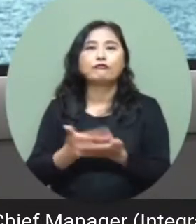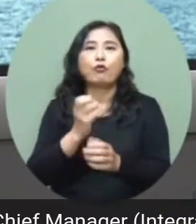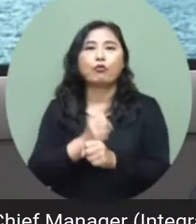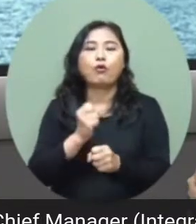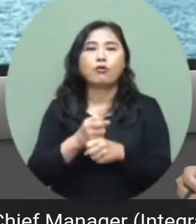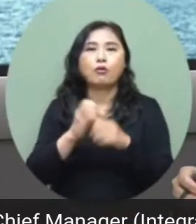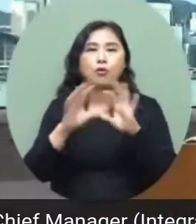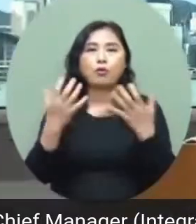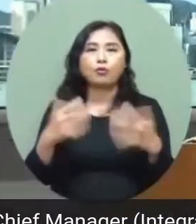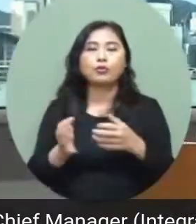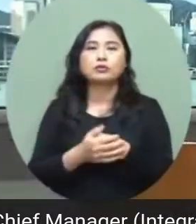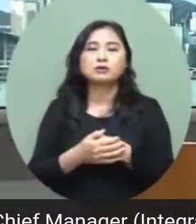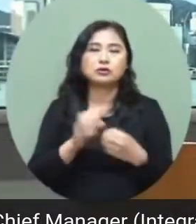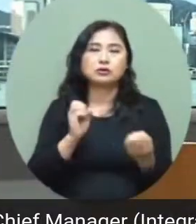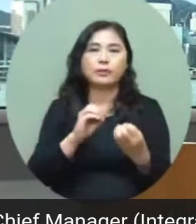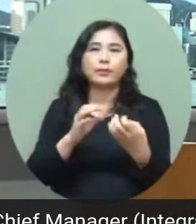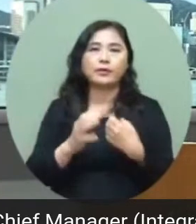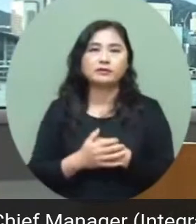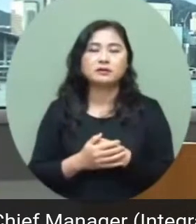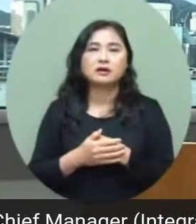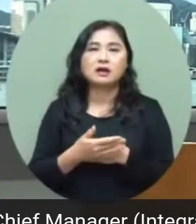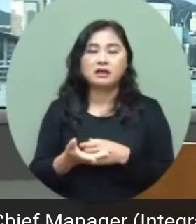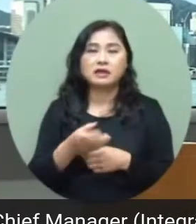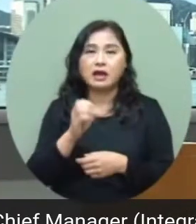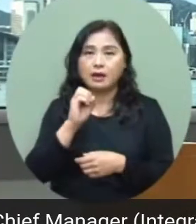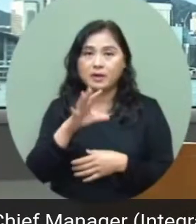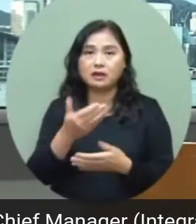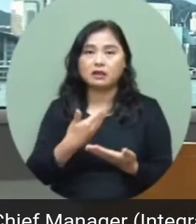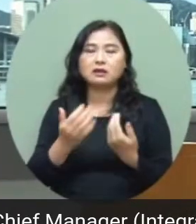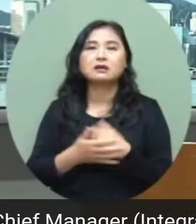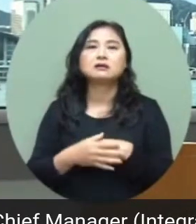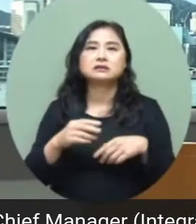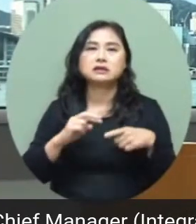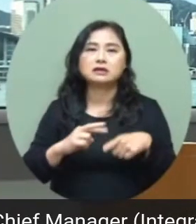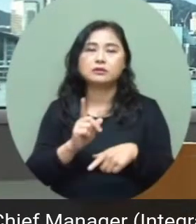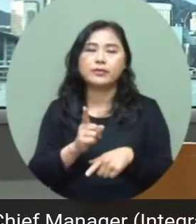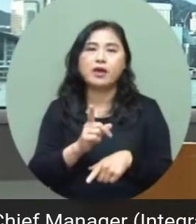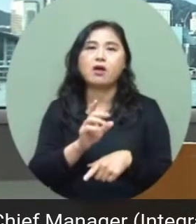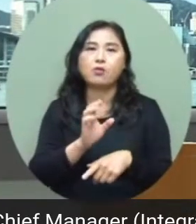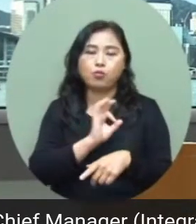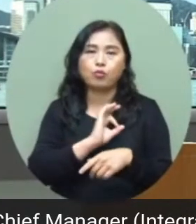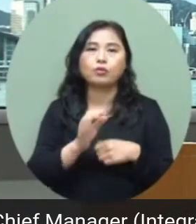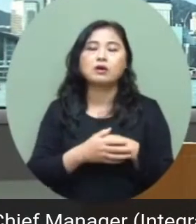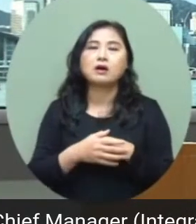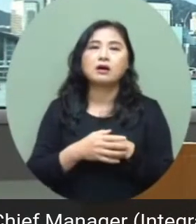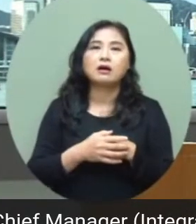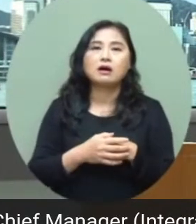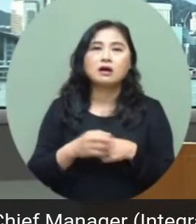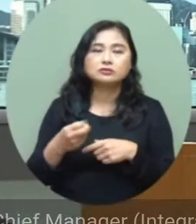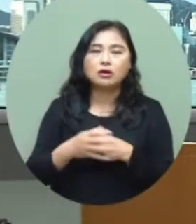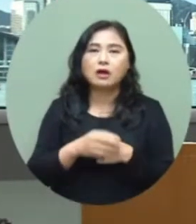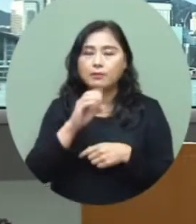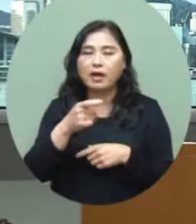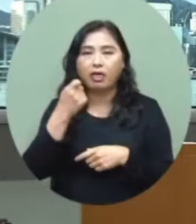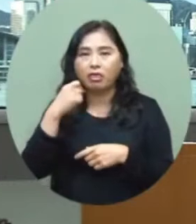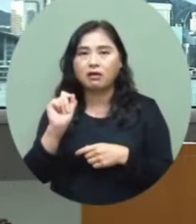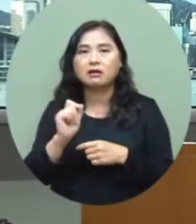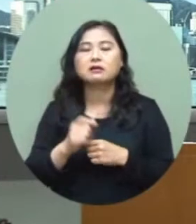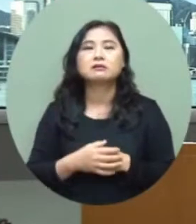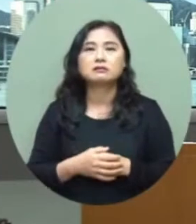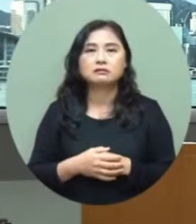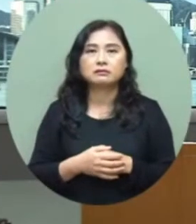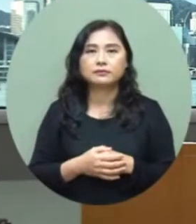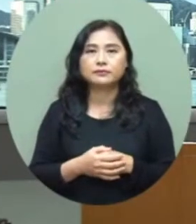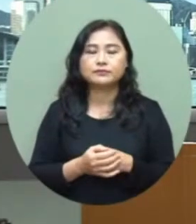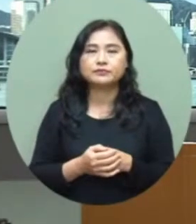20,680 already resumed work. That's all I'd like to report. So before you ask questions, please identify yourself and also